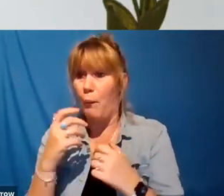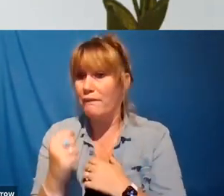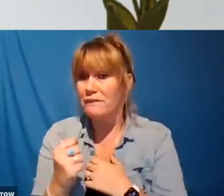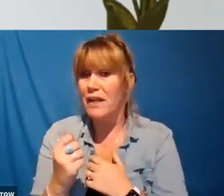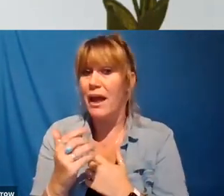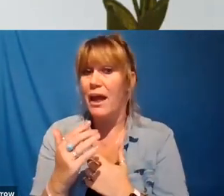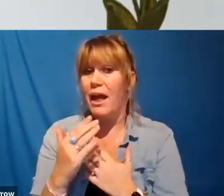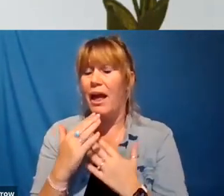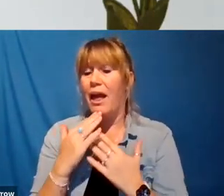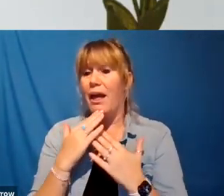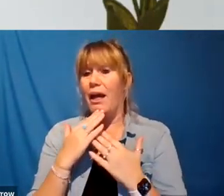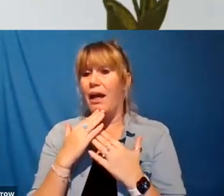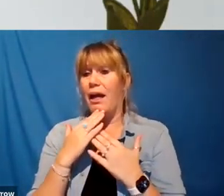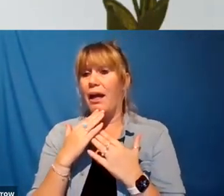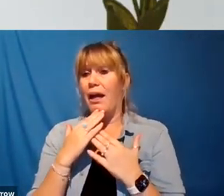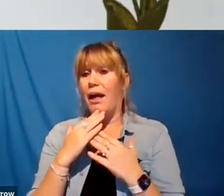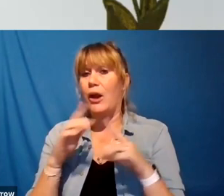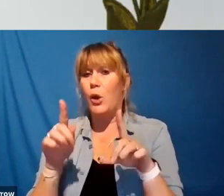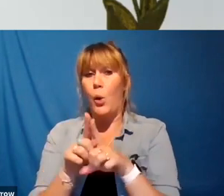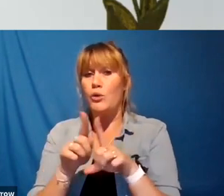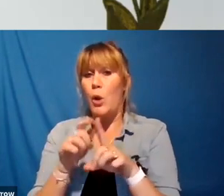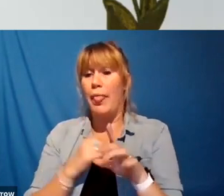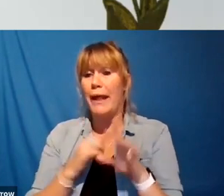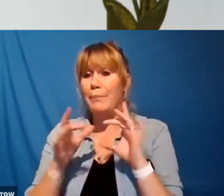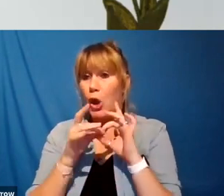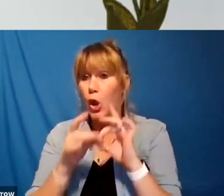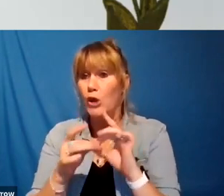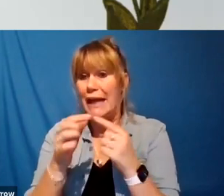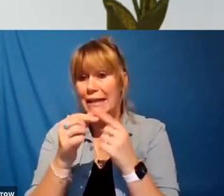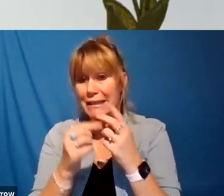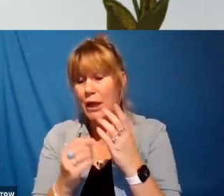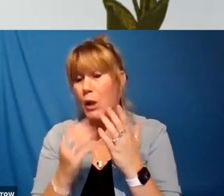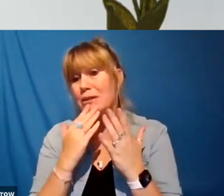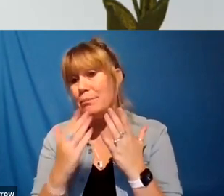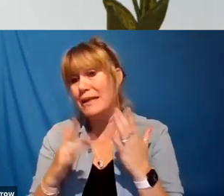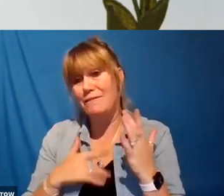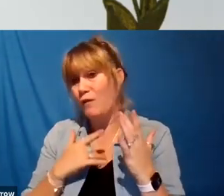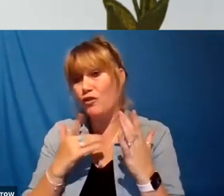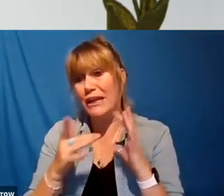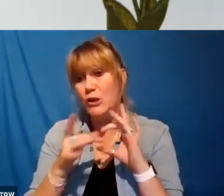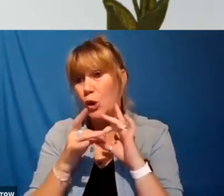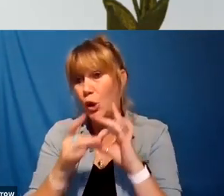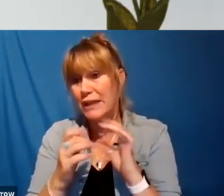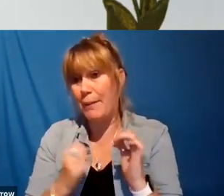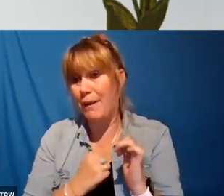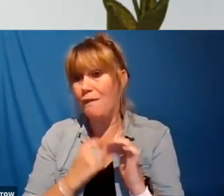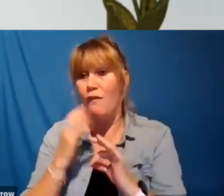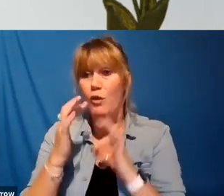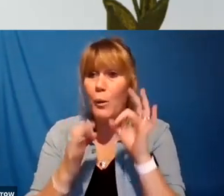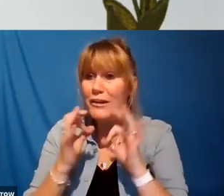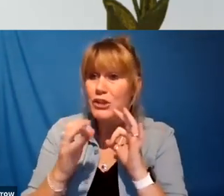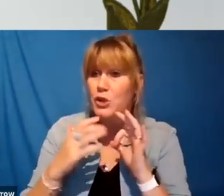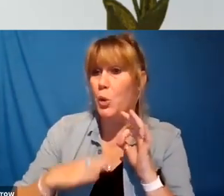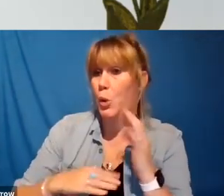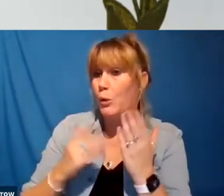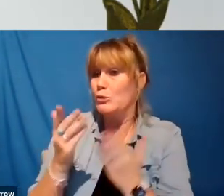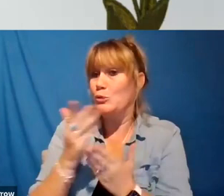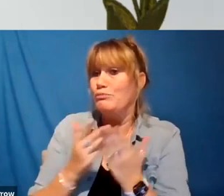also these are my contact details. Please feel free to get in touch if you have any questions or you want to talk embroidery.